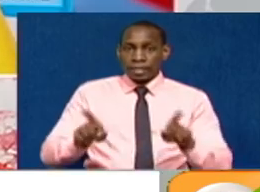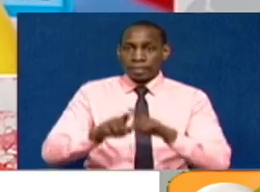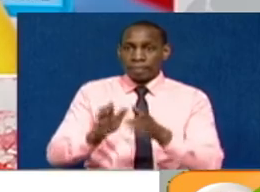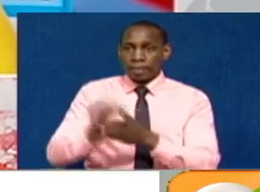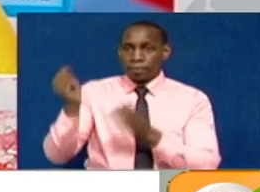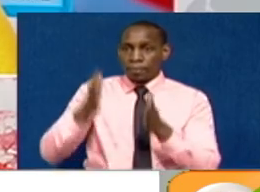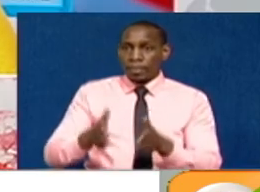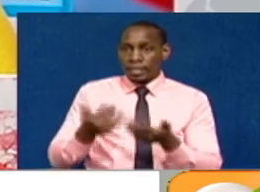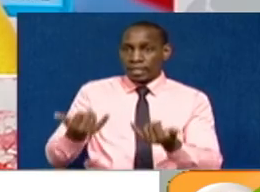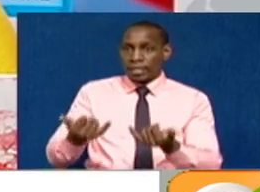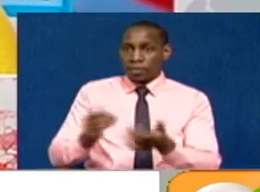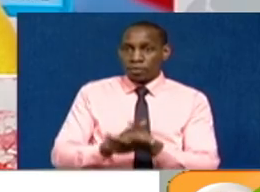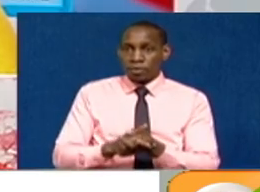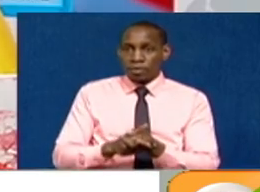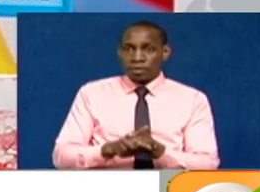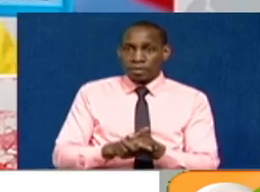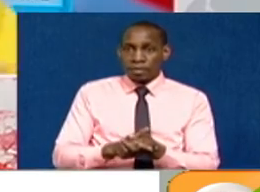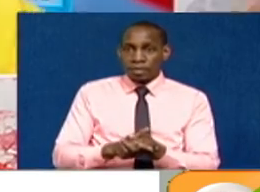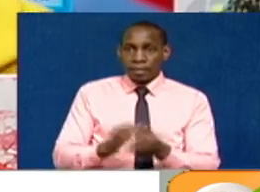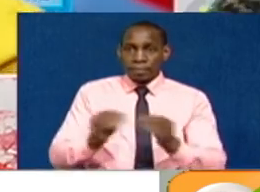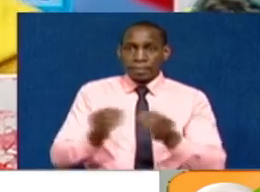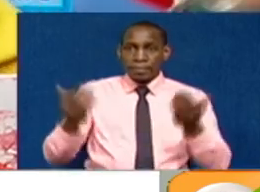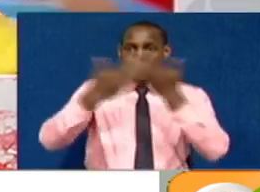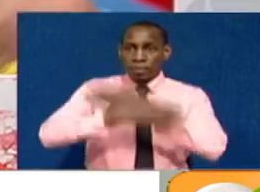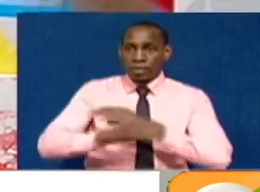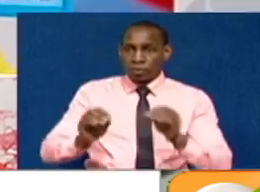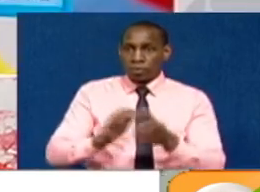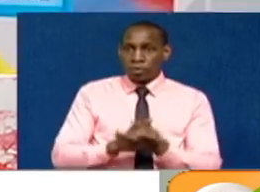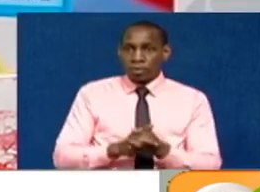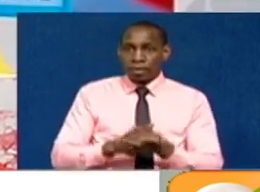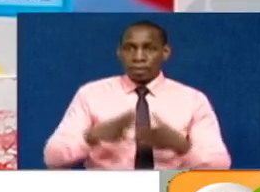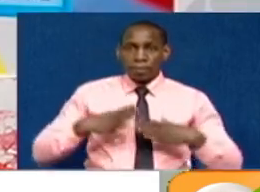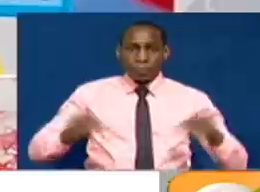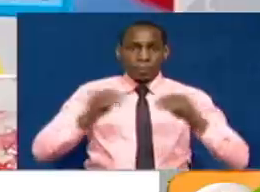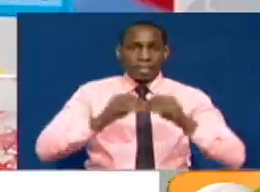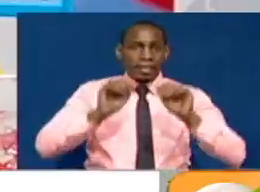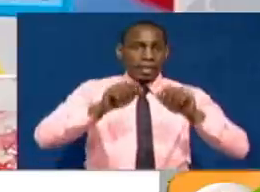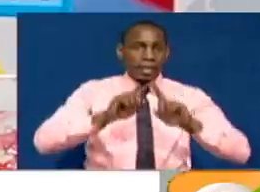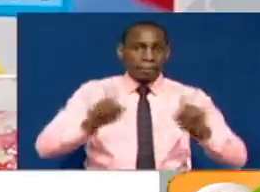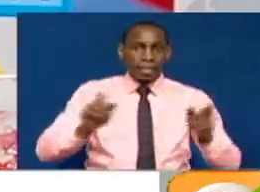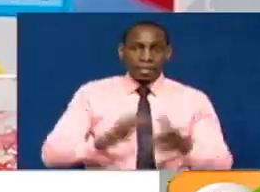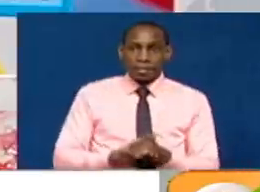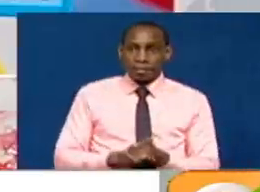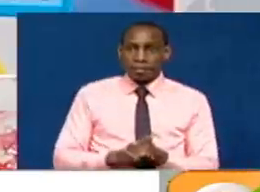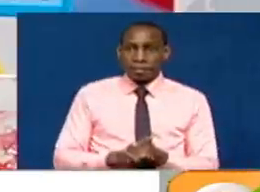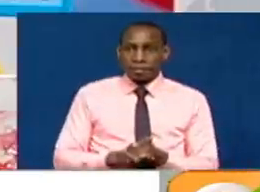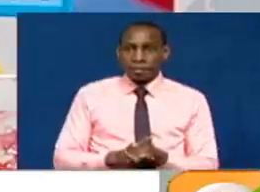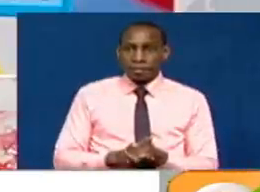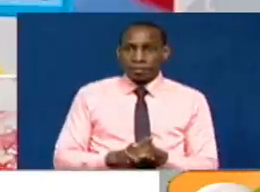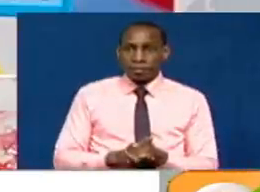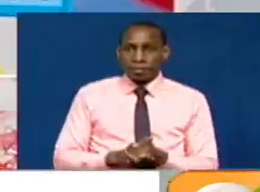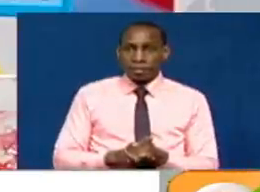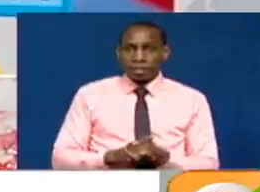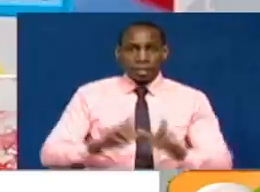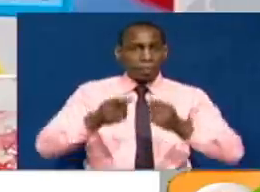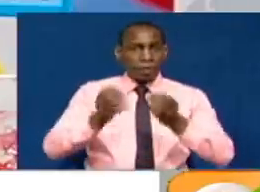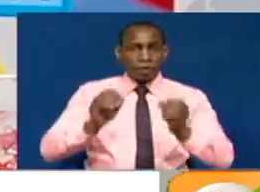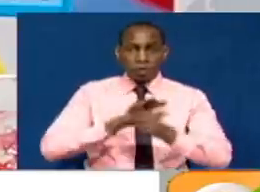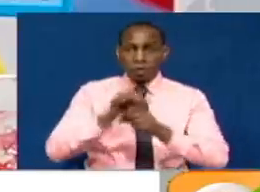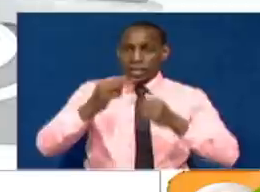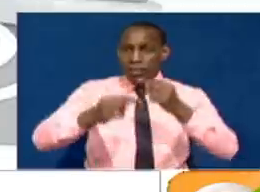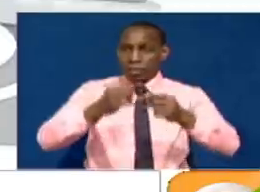have politicians now having those night meetings all over again. They can extend it. What wakutane bila wanataka, but let's not tusijaribie COVID bado